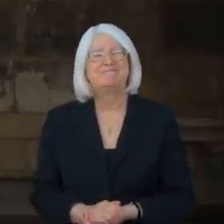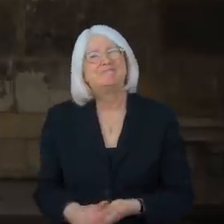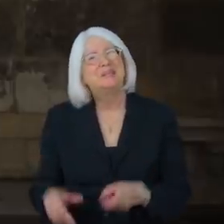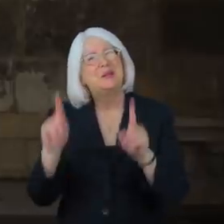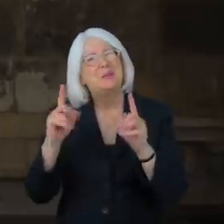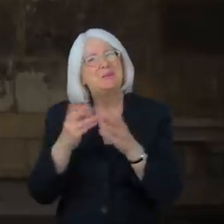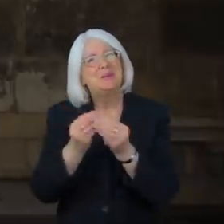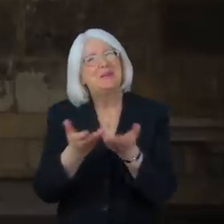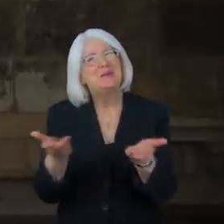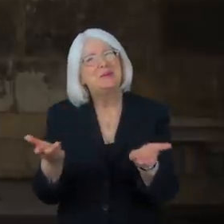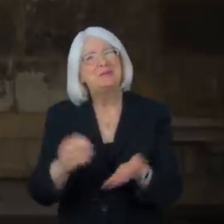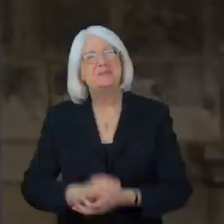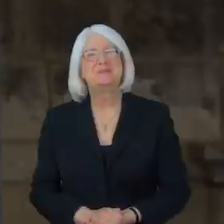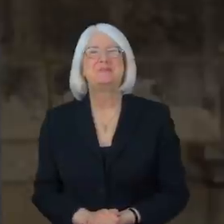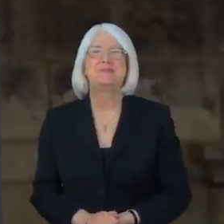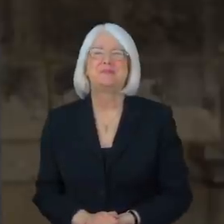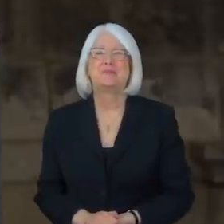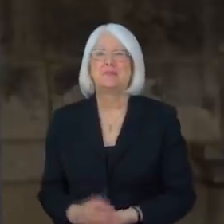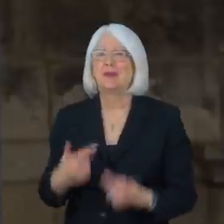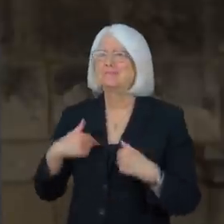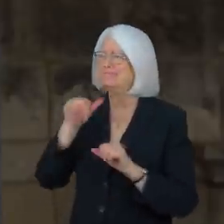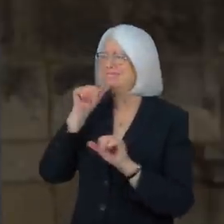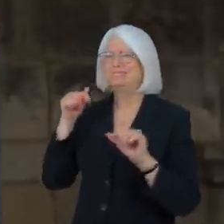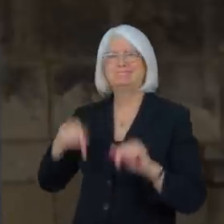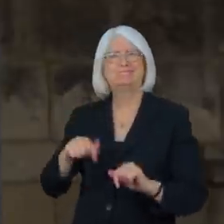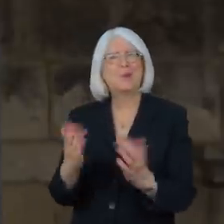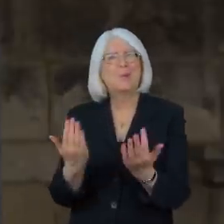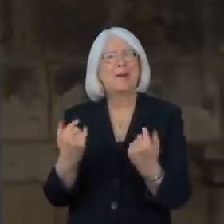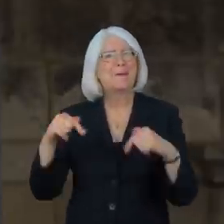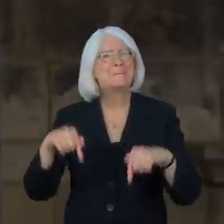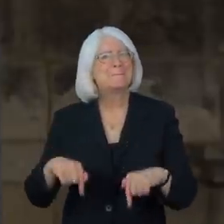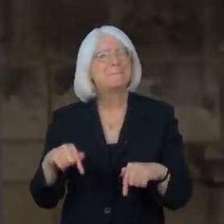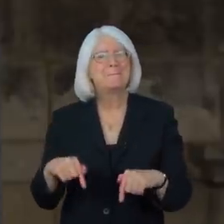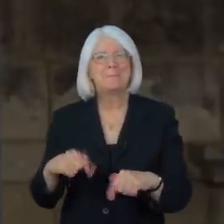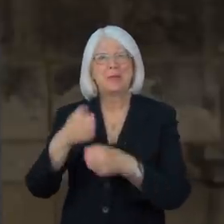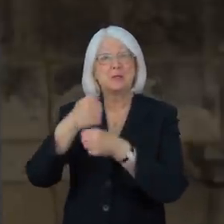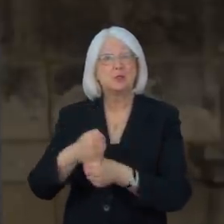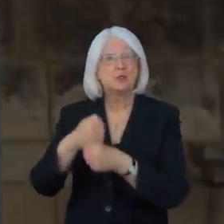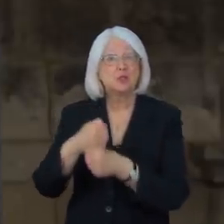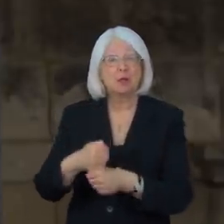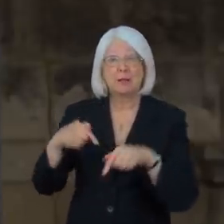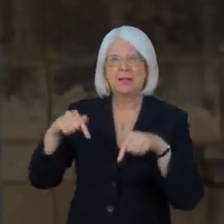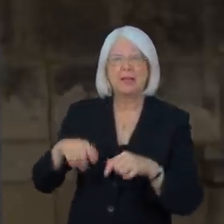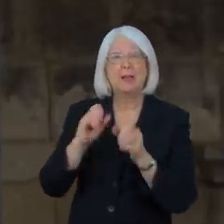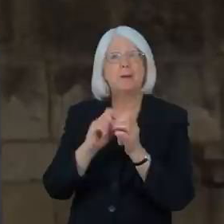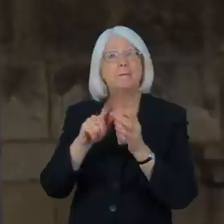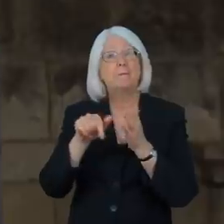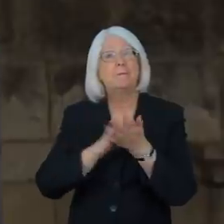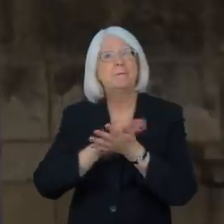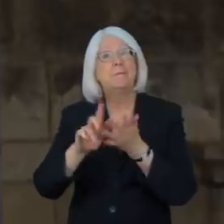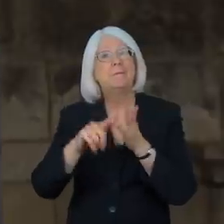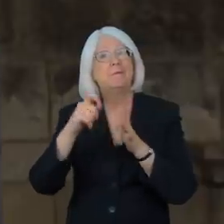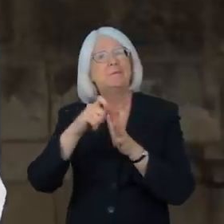the Lord be with you. It's really good to welcome you to the chapel here at